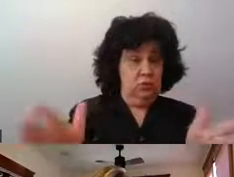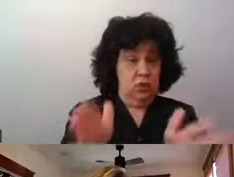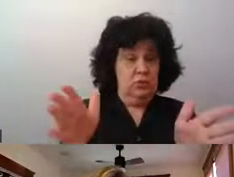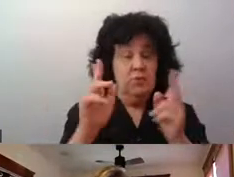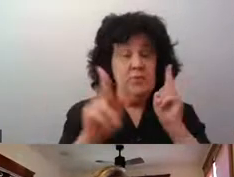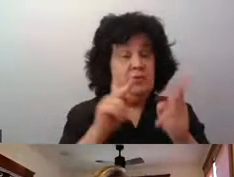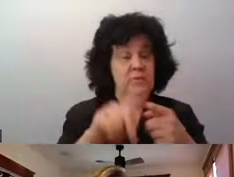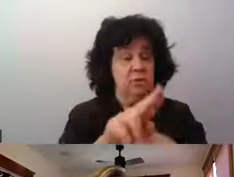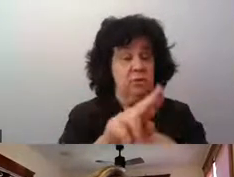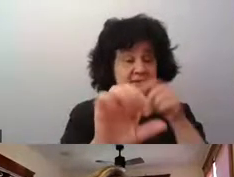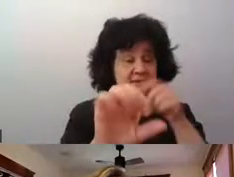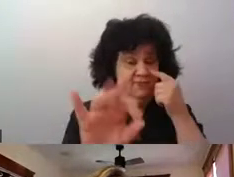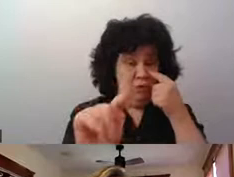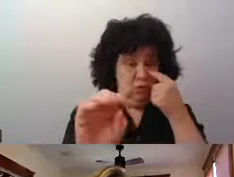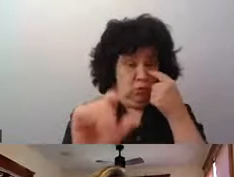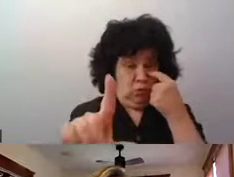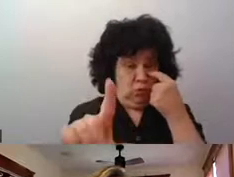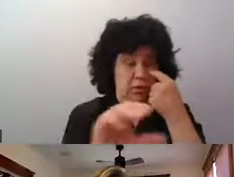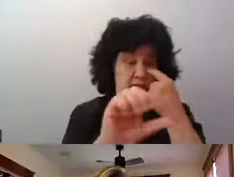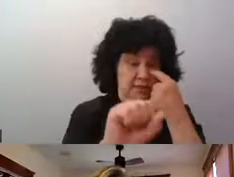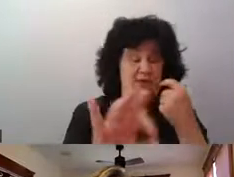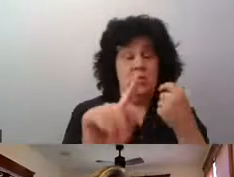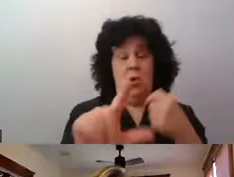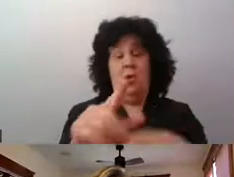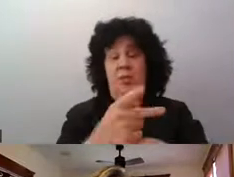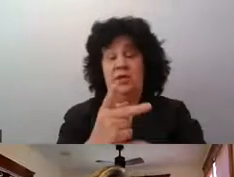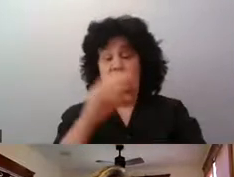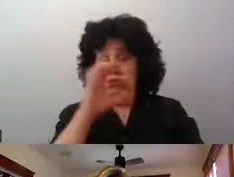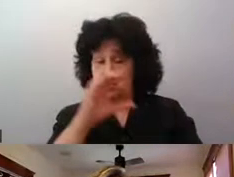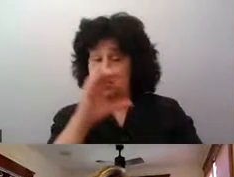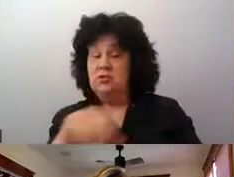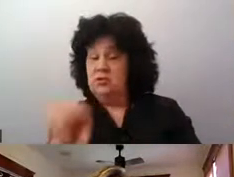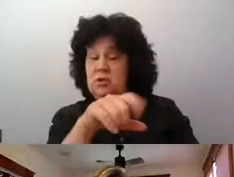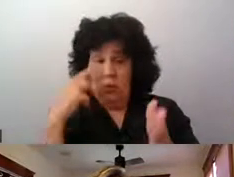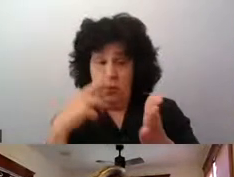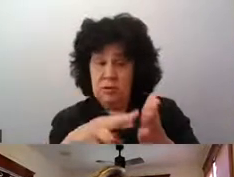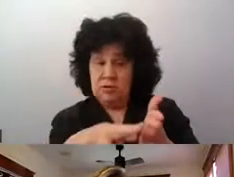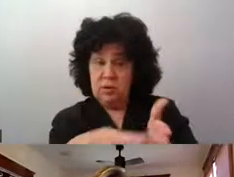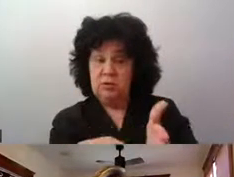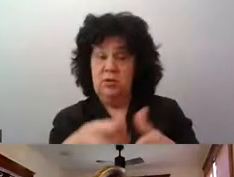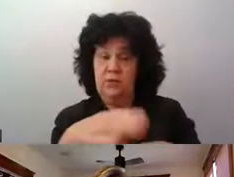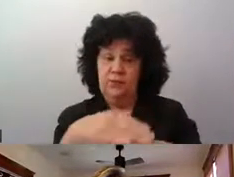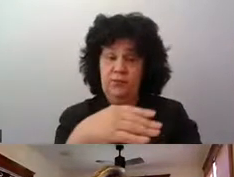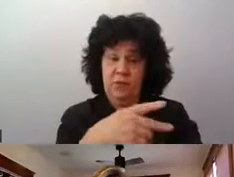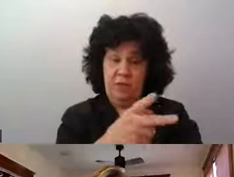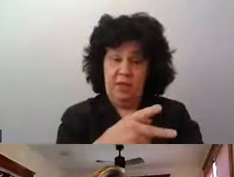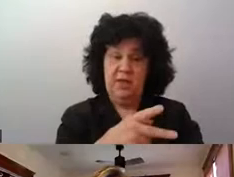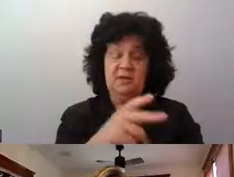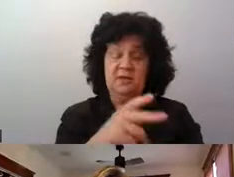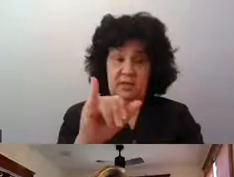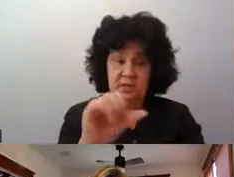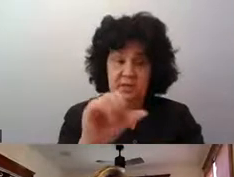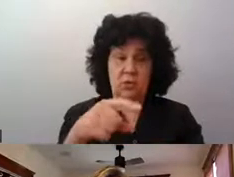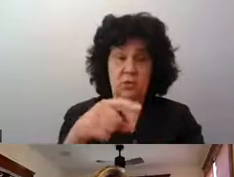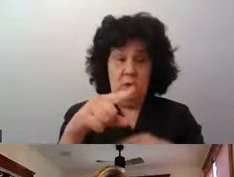SF Tool and SF Tool Product Search, where you can actually do the research on the products that meet the compliant rules, is that when